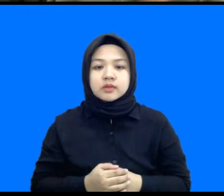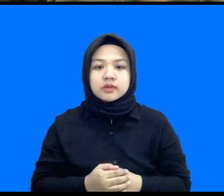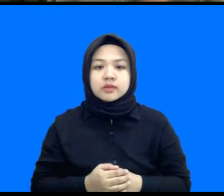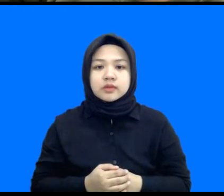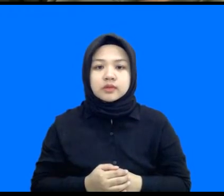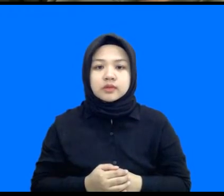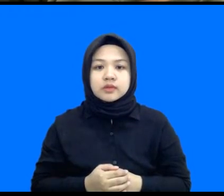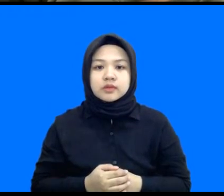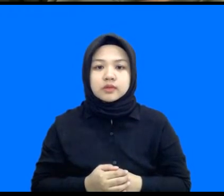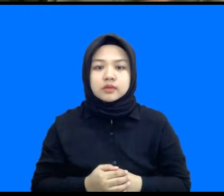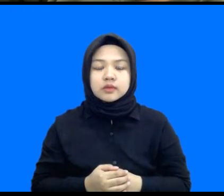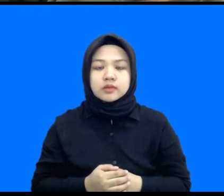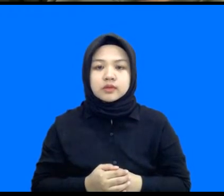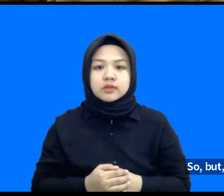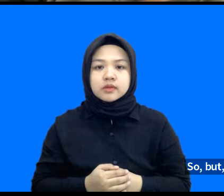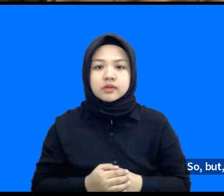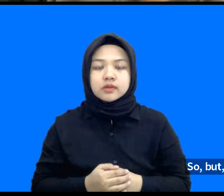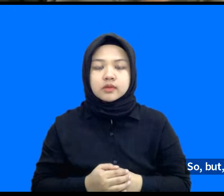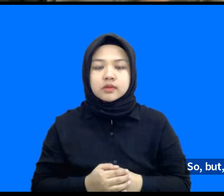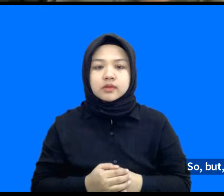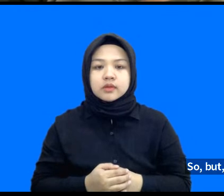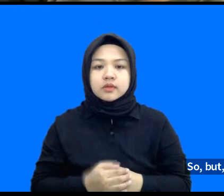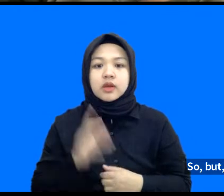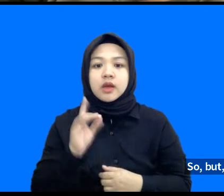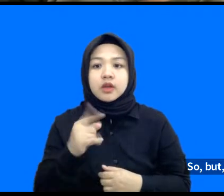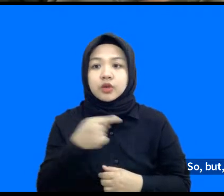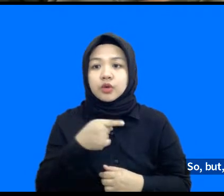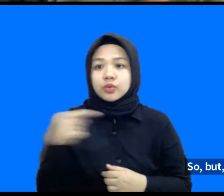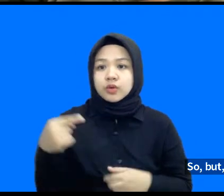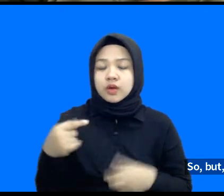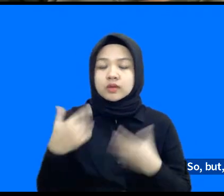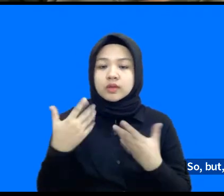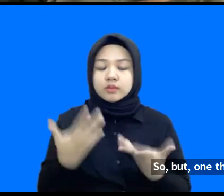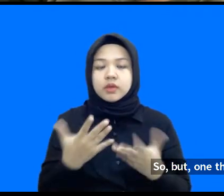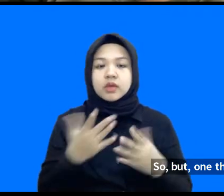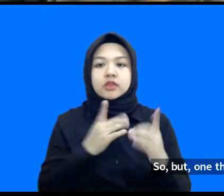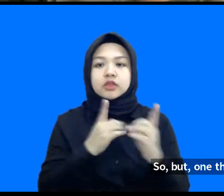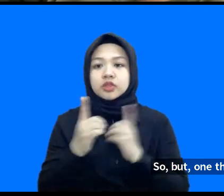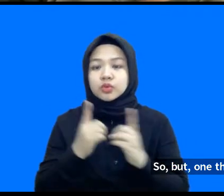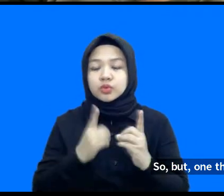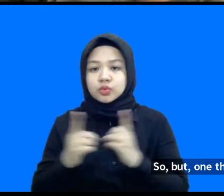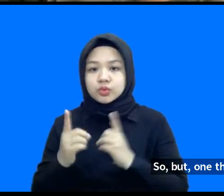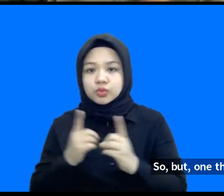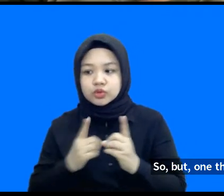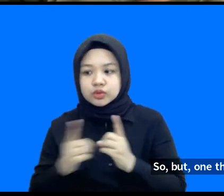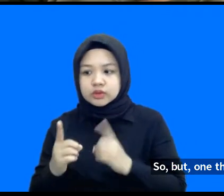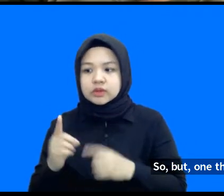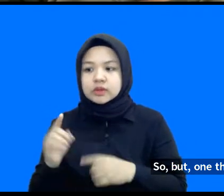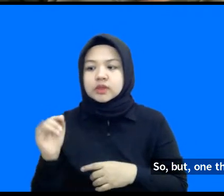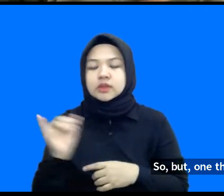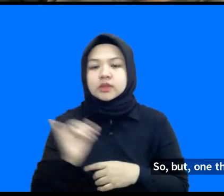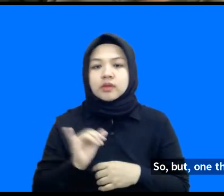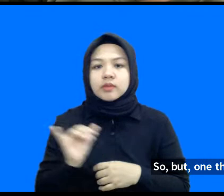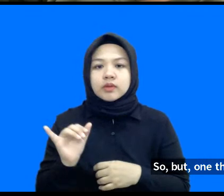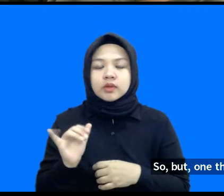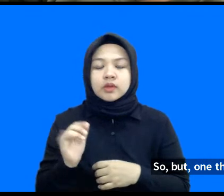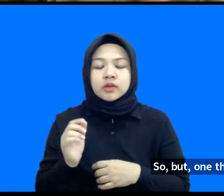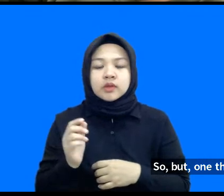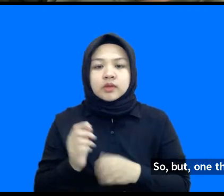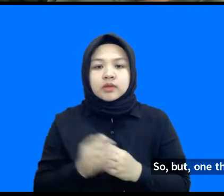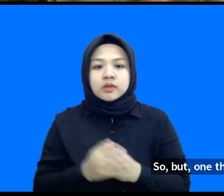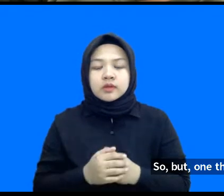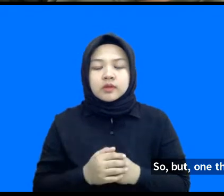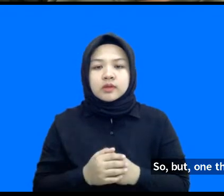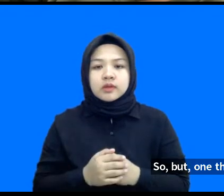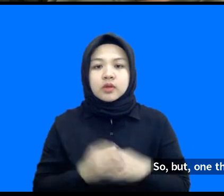is the discussion or with the women rights organization or people with